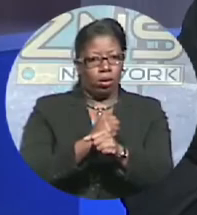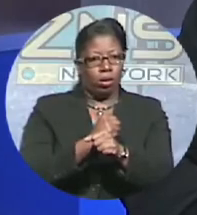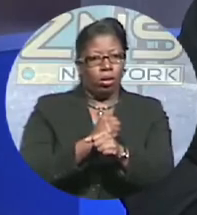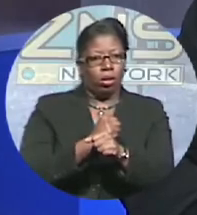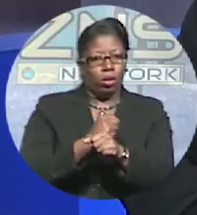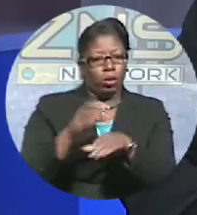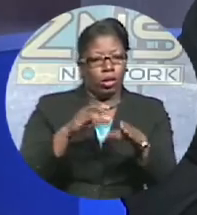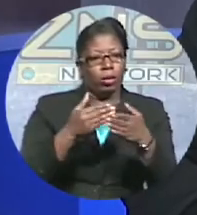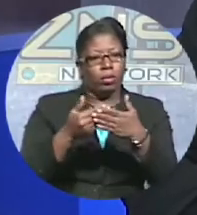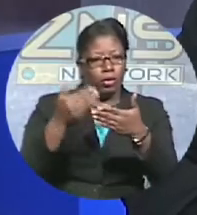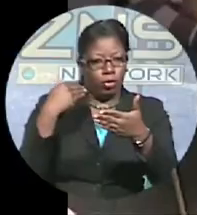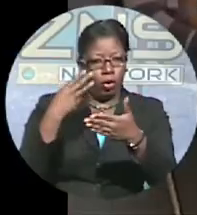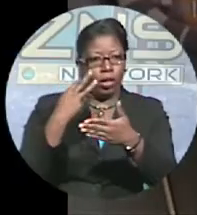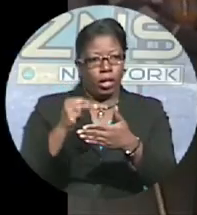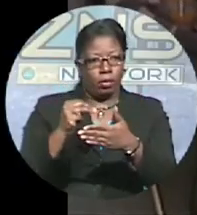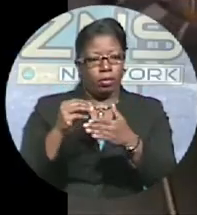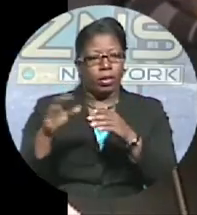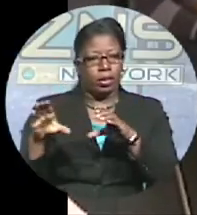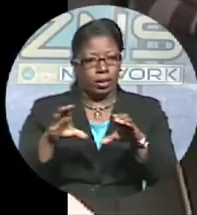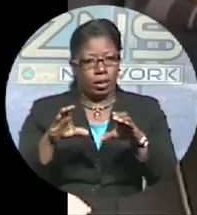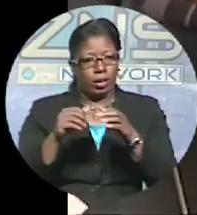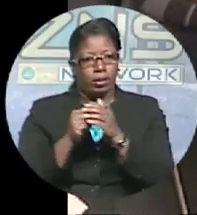accomplish.